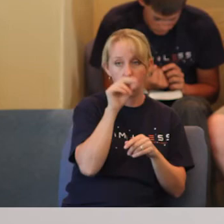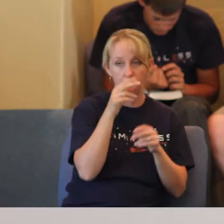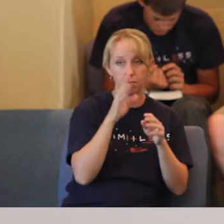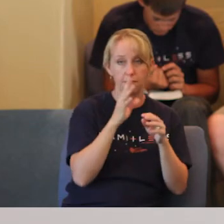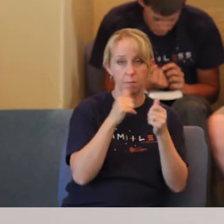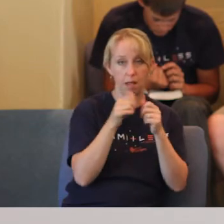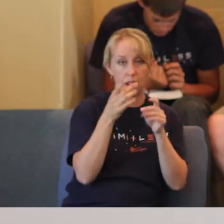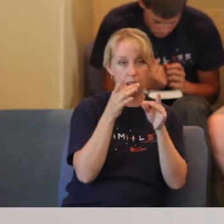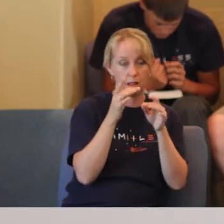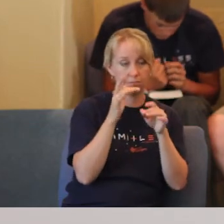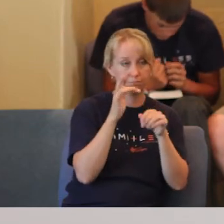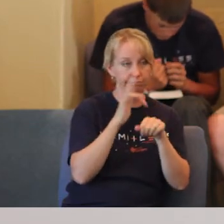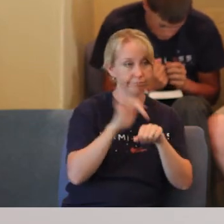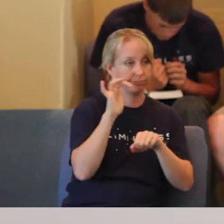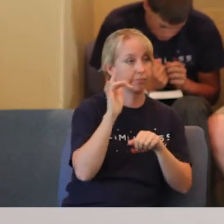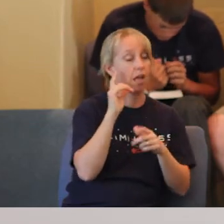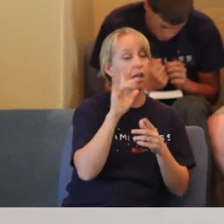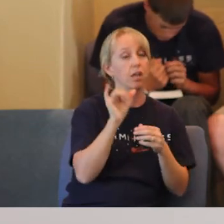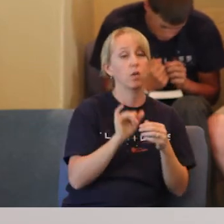invest.